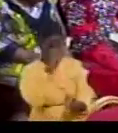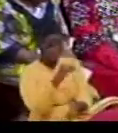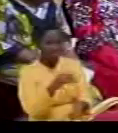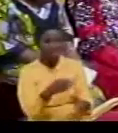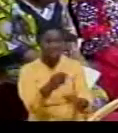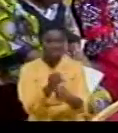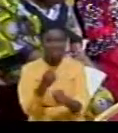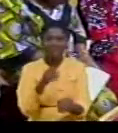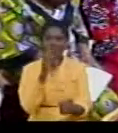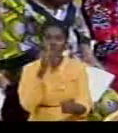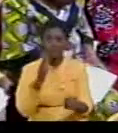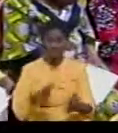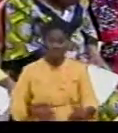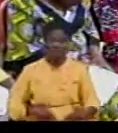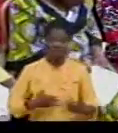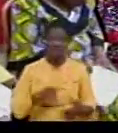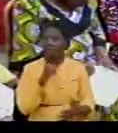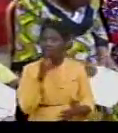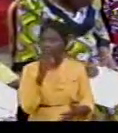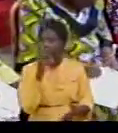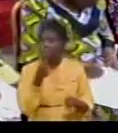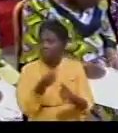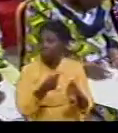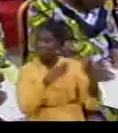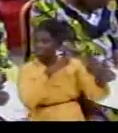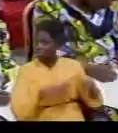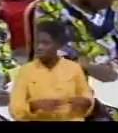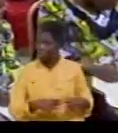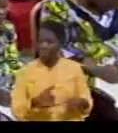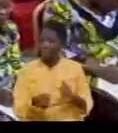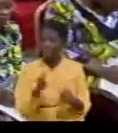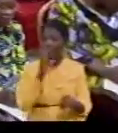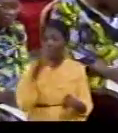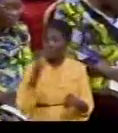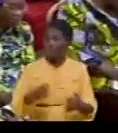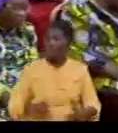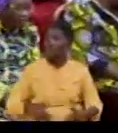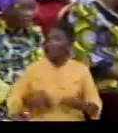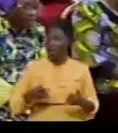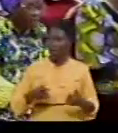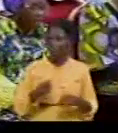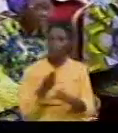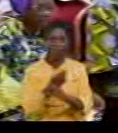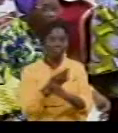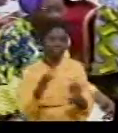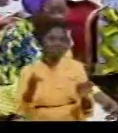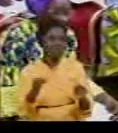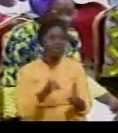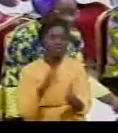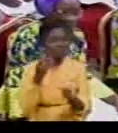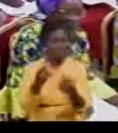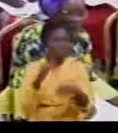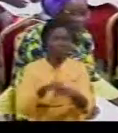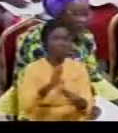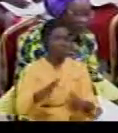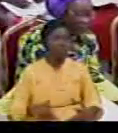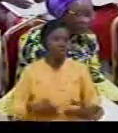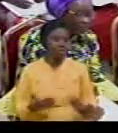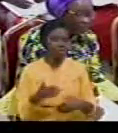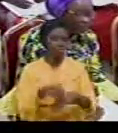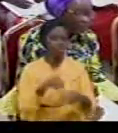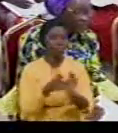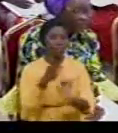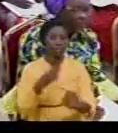the river. The water of life freely is coming upon your life tonight. And you will